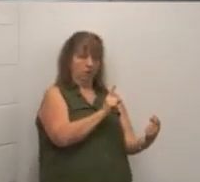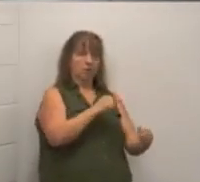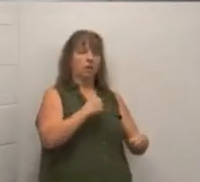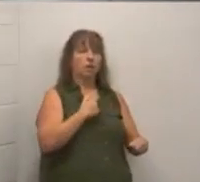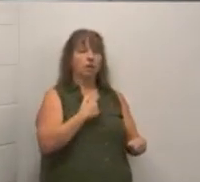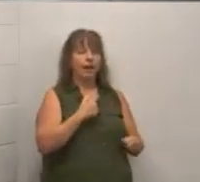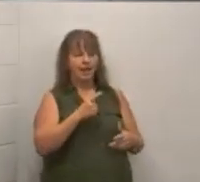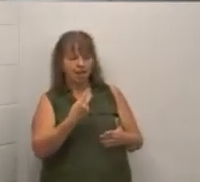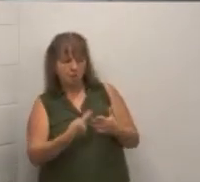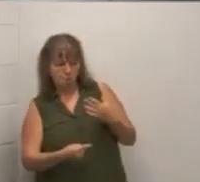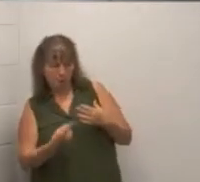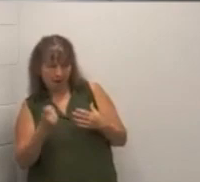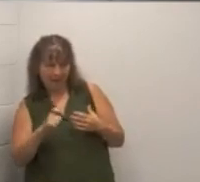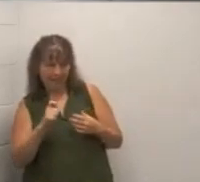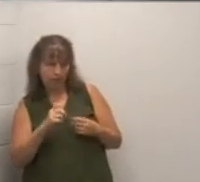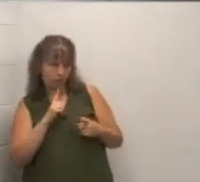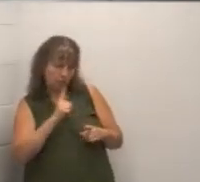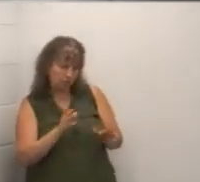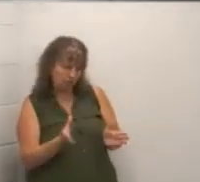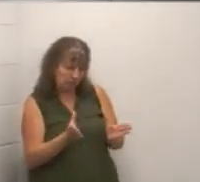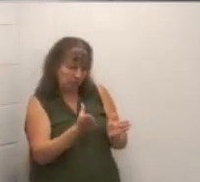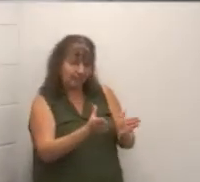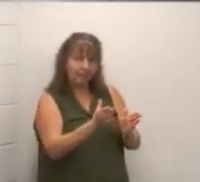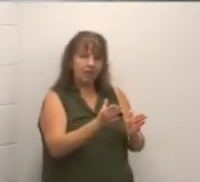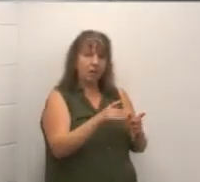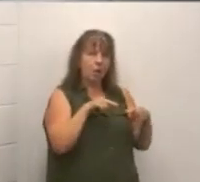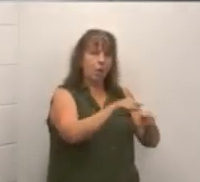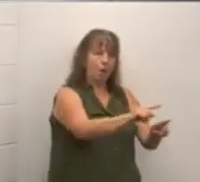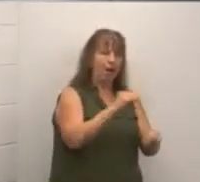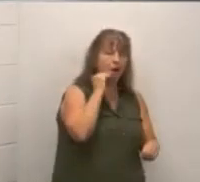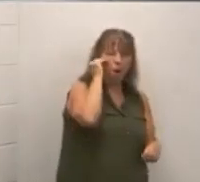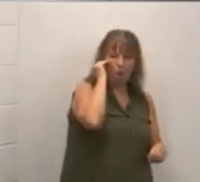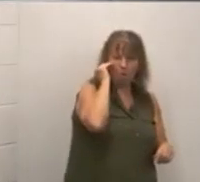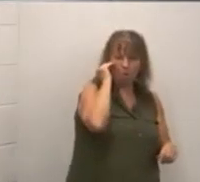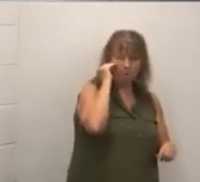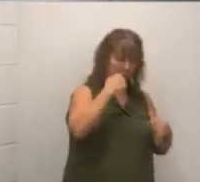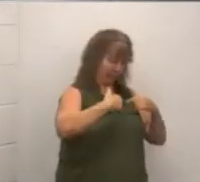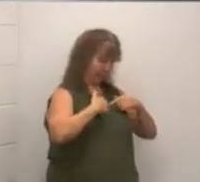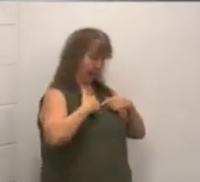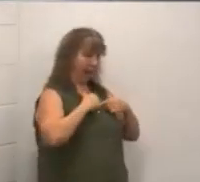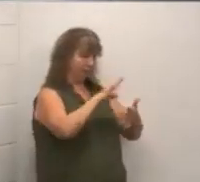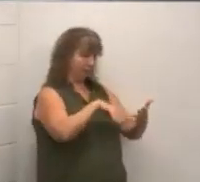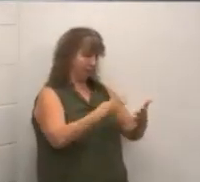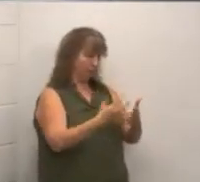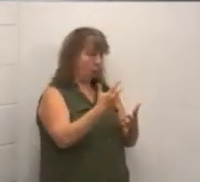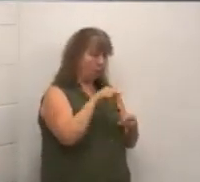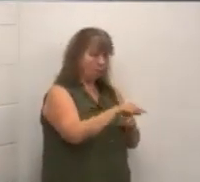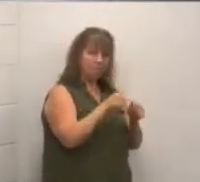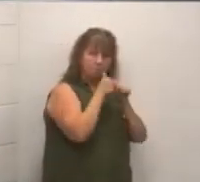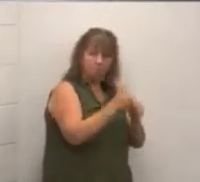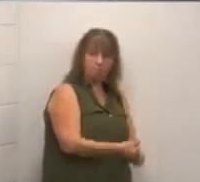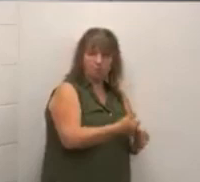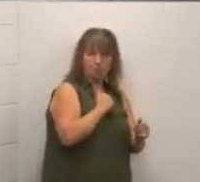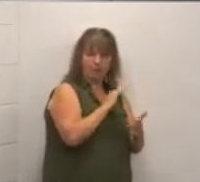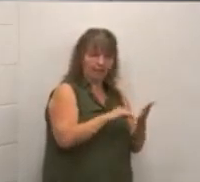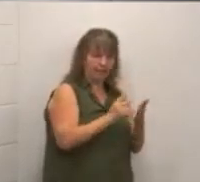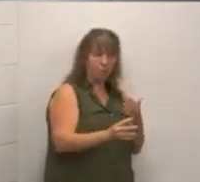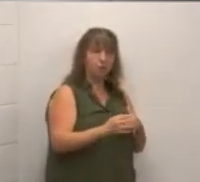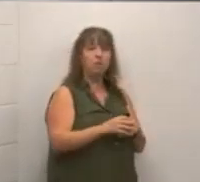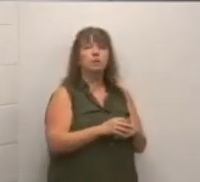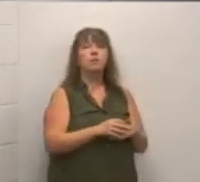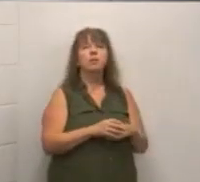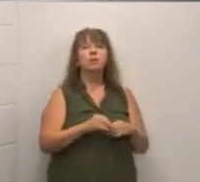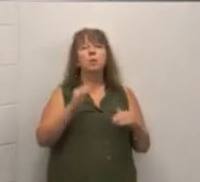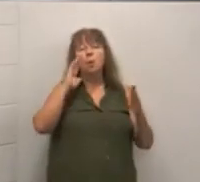and should do on the days that they're not with me to continue my learning plan moving forward. There is an expectation that